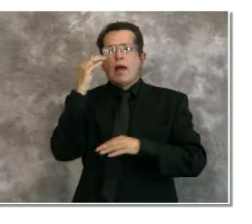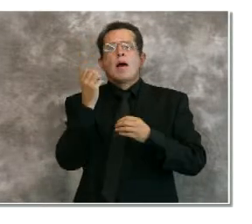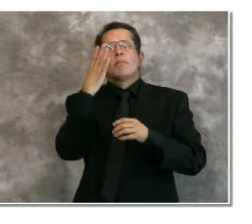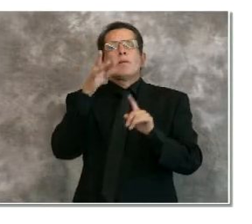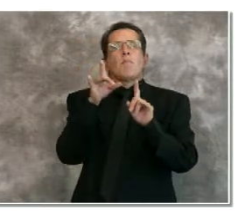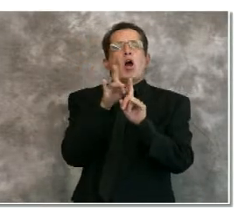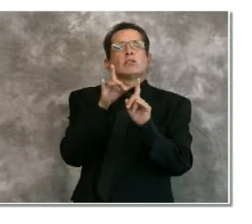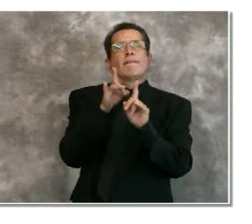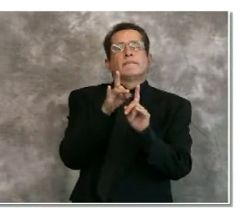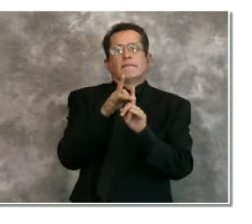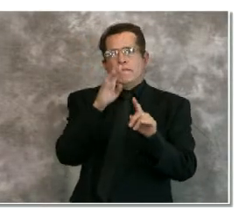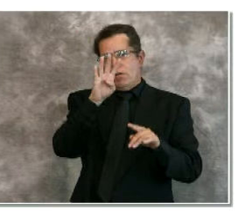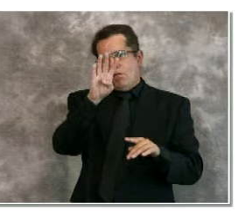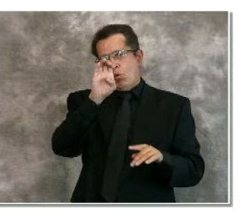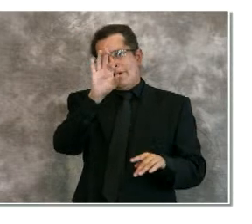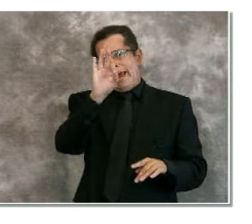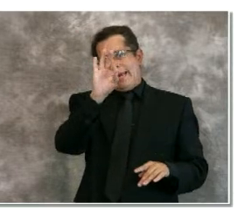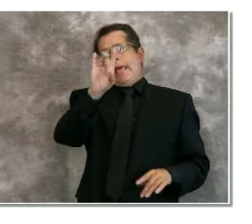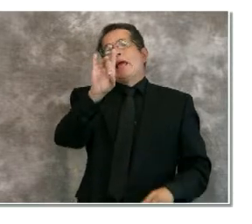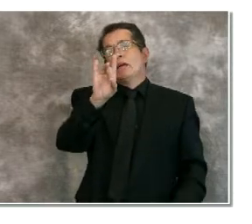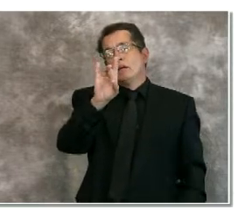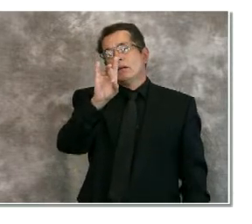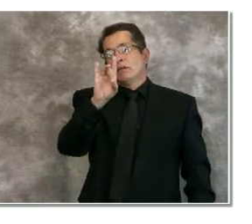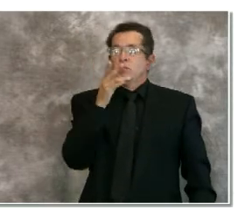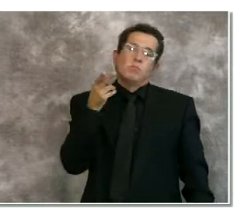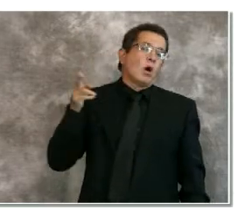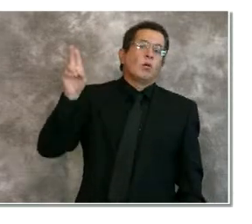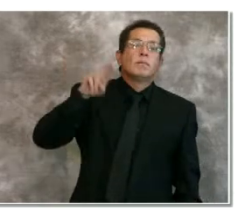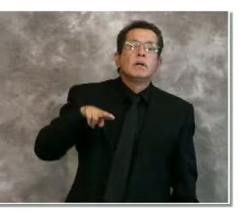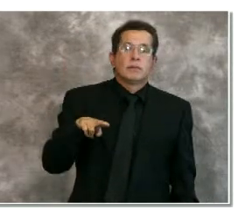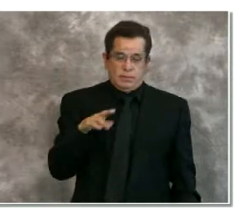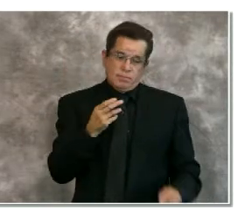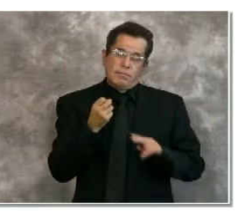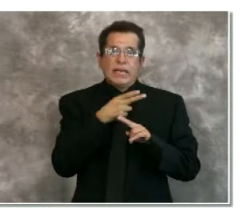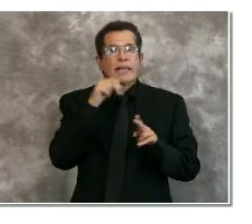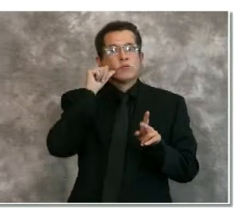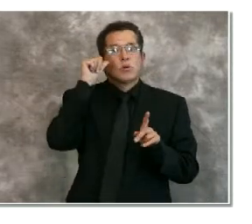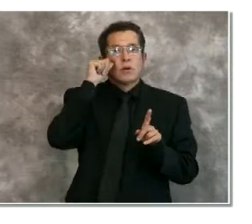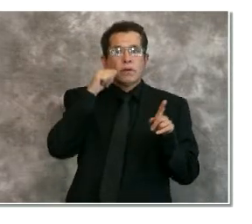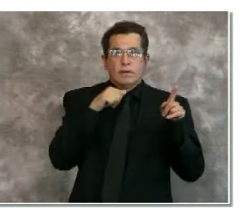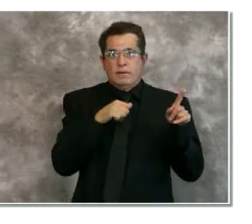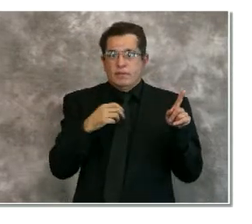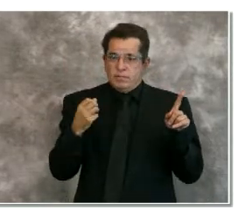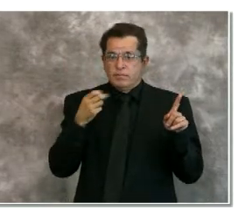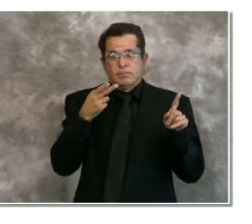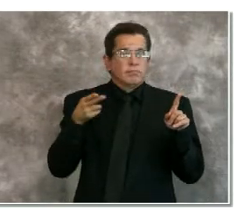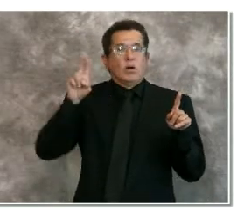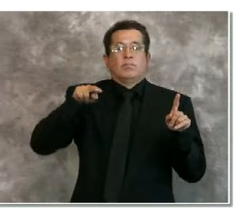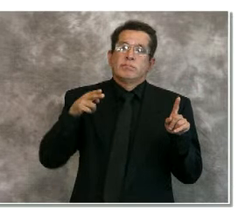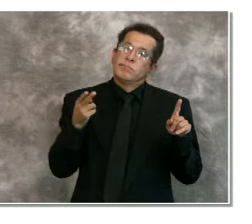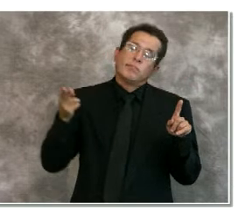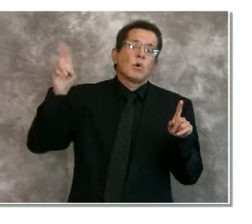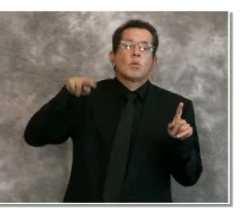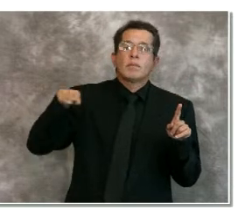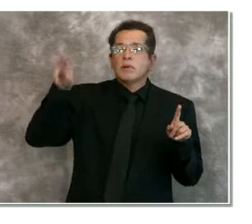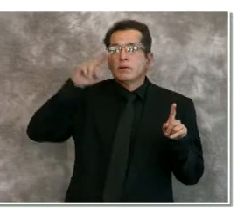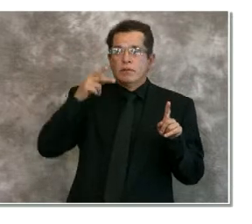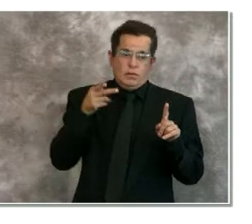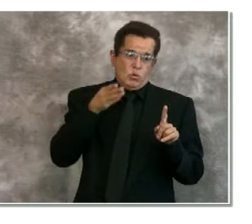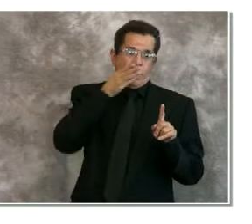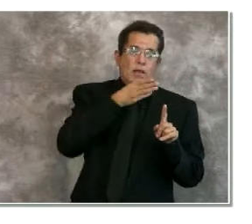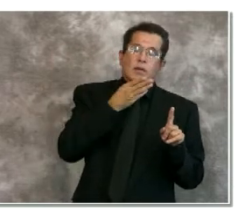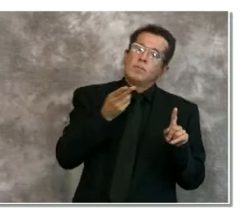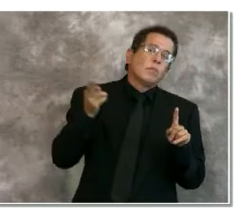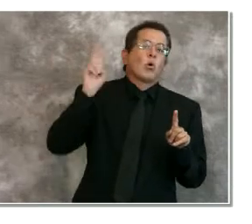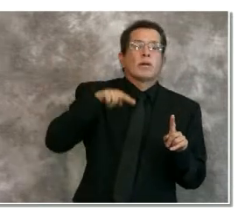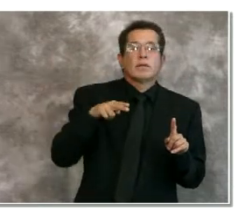positives, 498. That's beating yesterday's record. Yesterday was the previous record. Prior to that, it was 2 days before